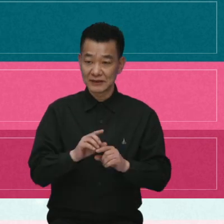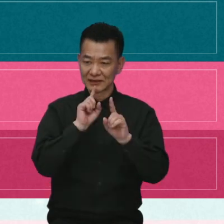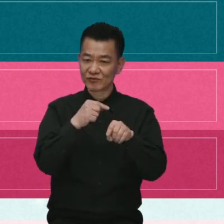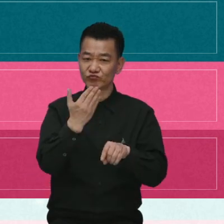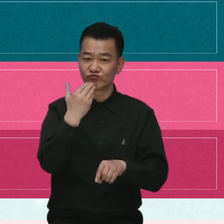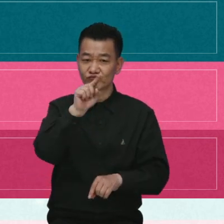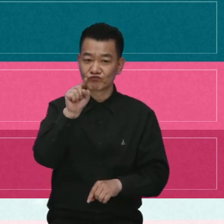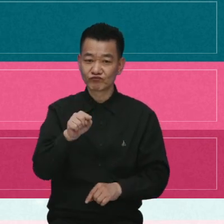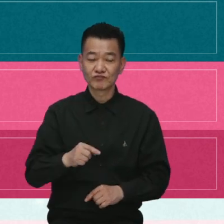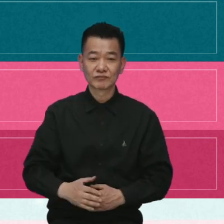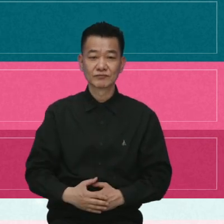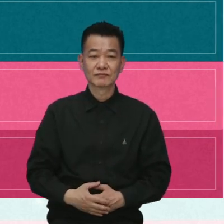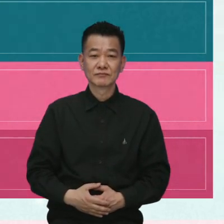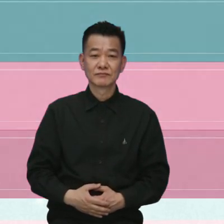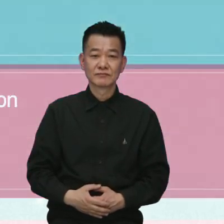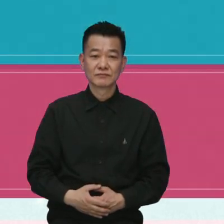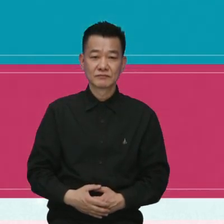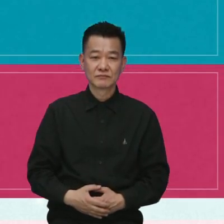What is your answer?